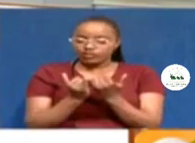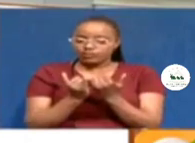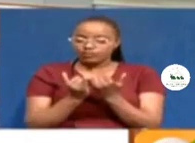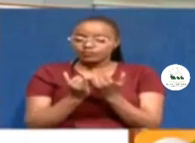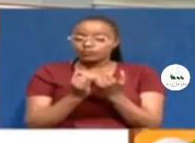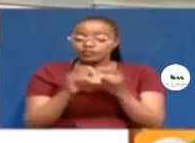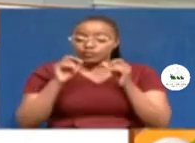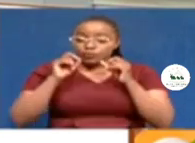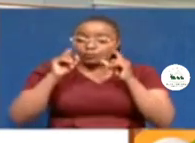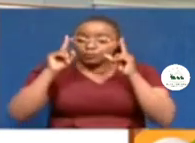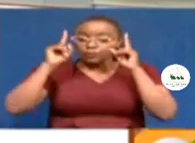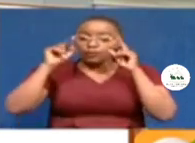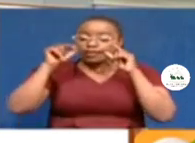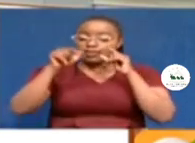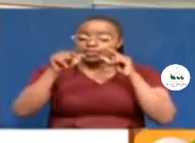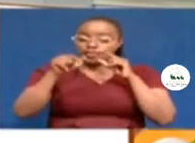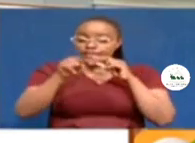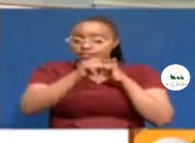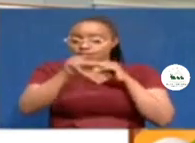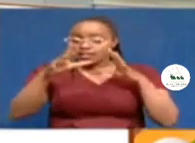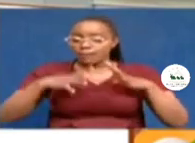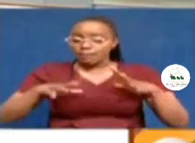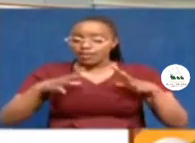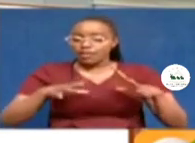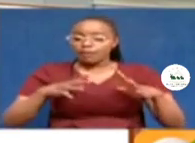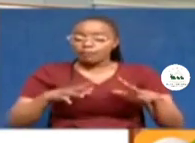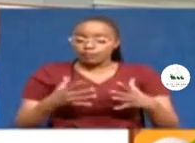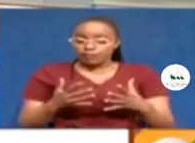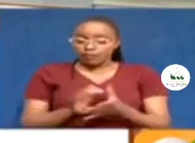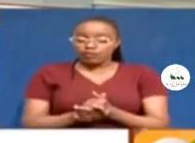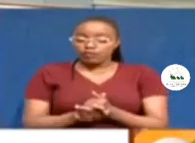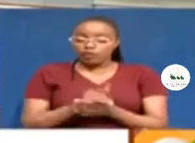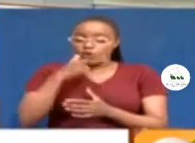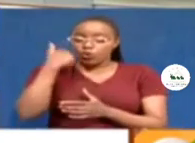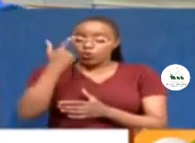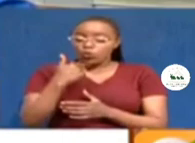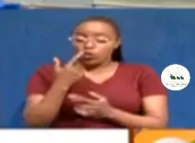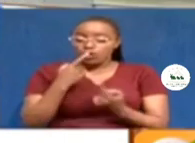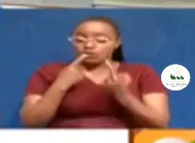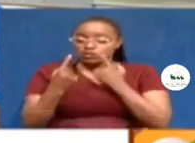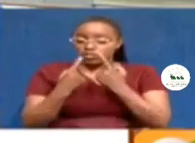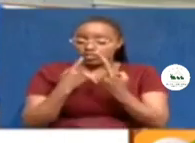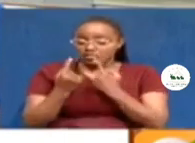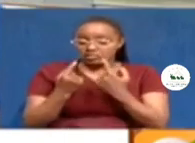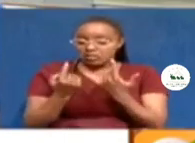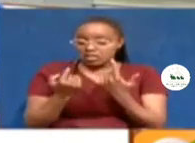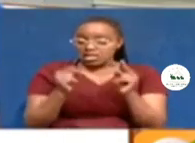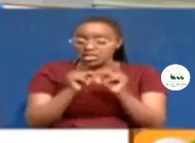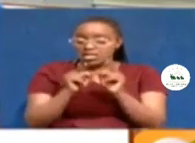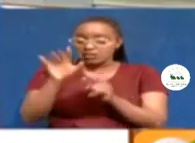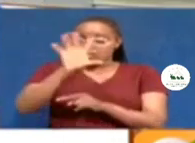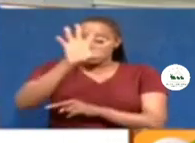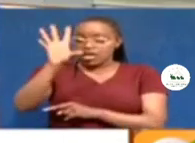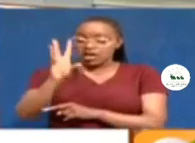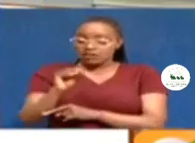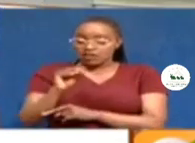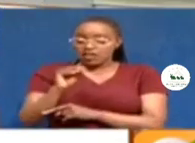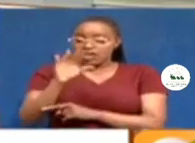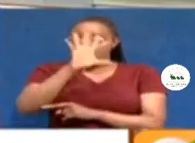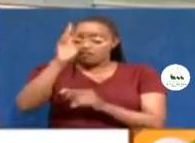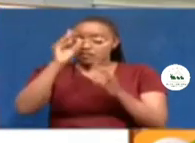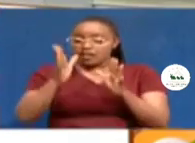to wake up this citizen. That speaking as an African citizen,